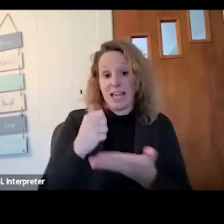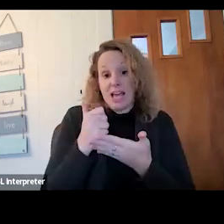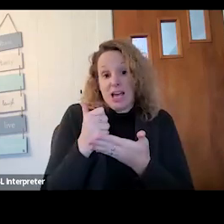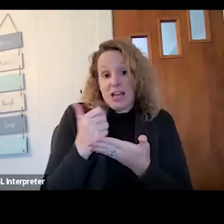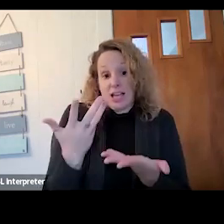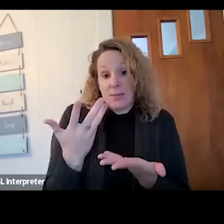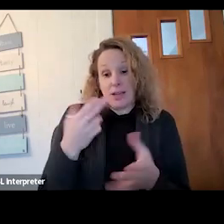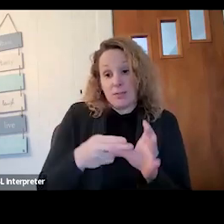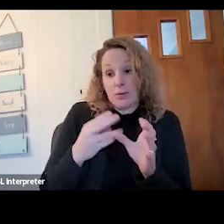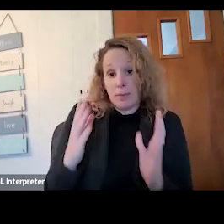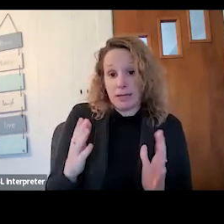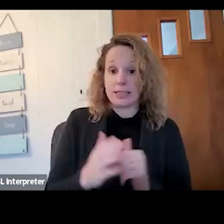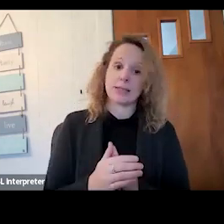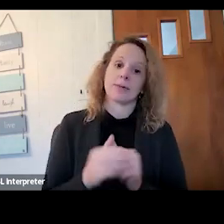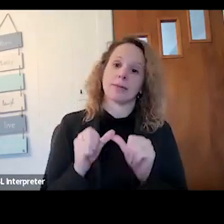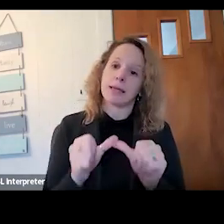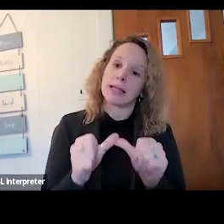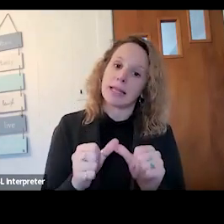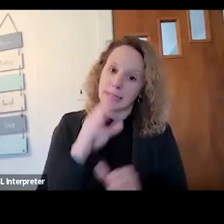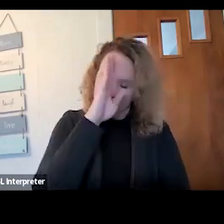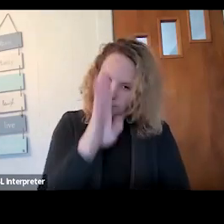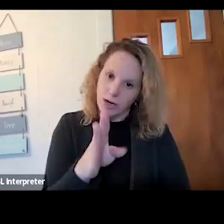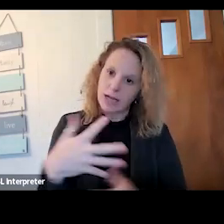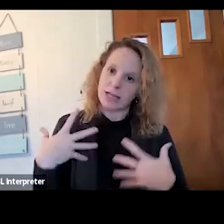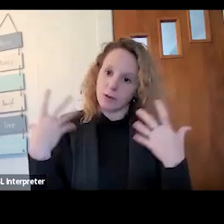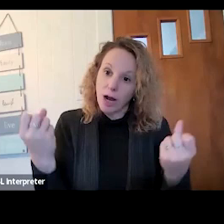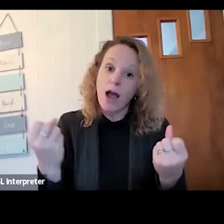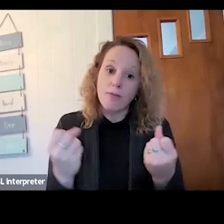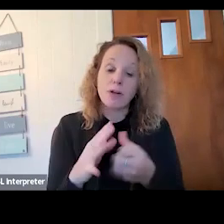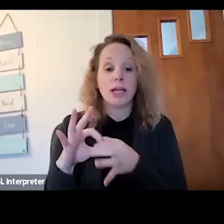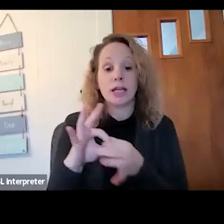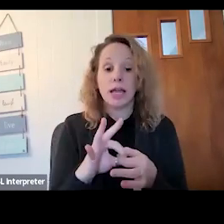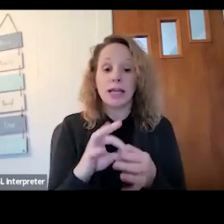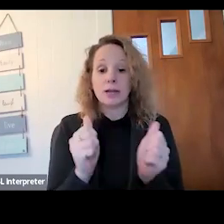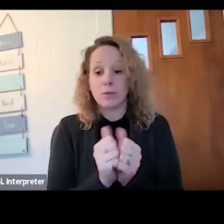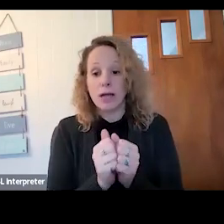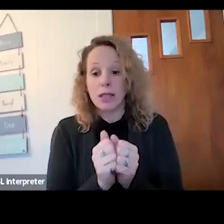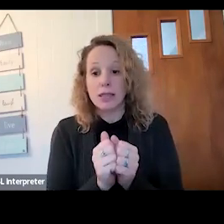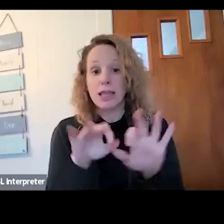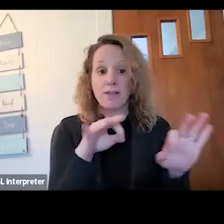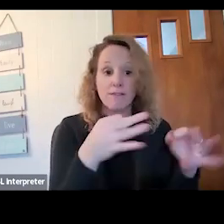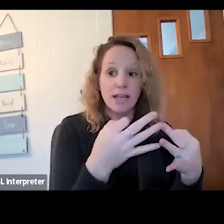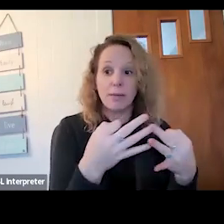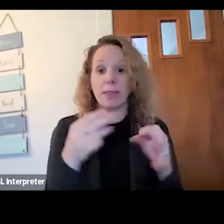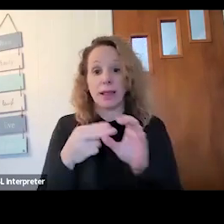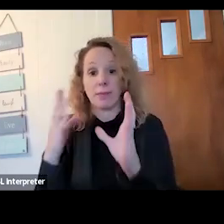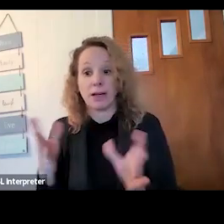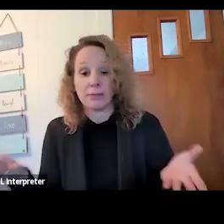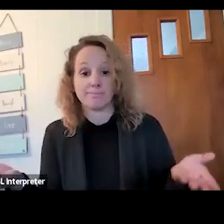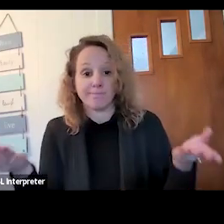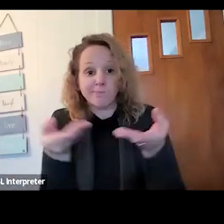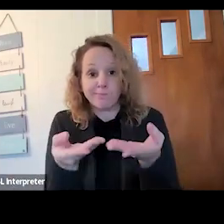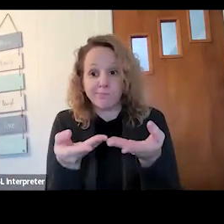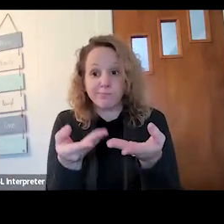our participants maintaining sobriety and recovery, in connecting between the family and the participants, and